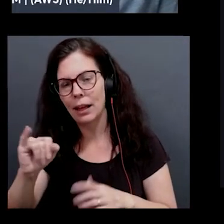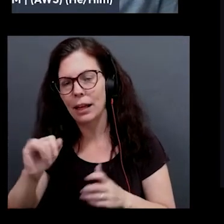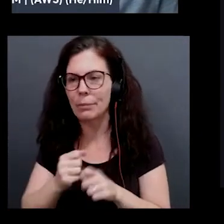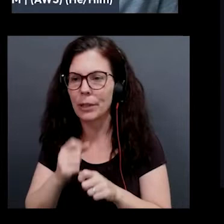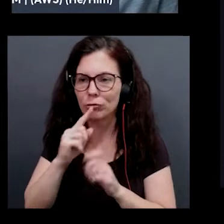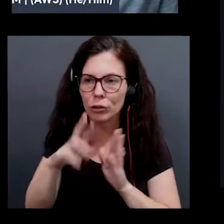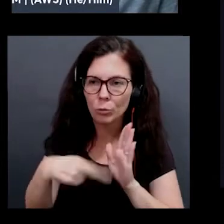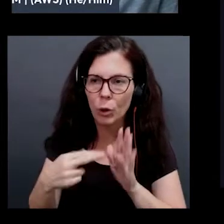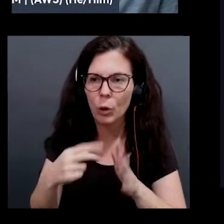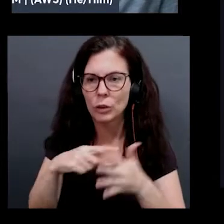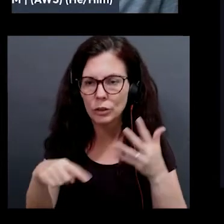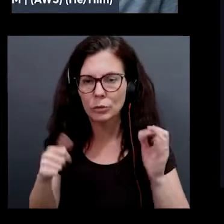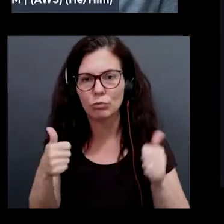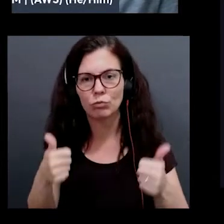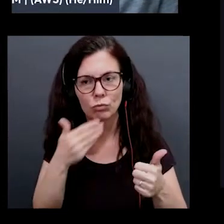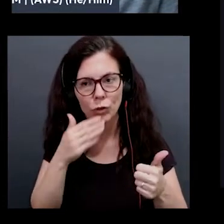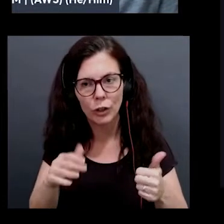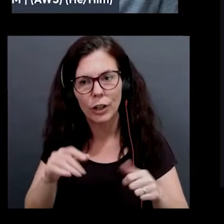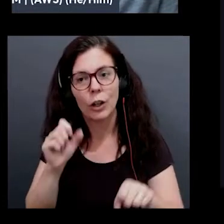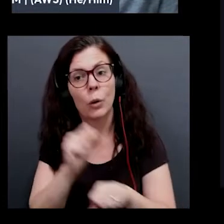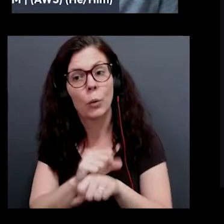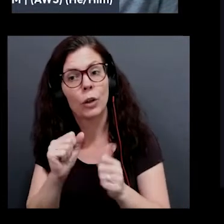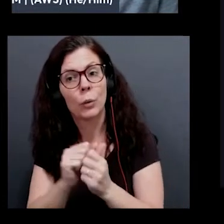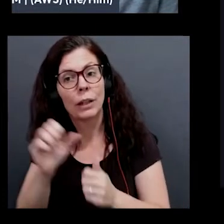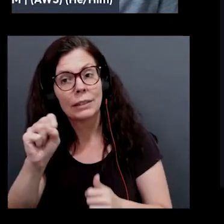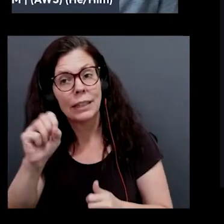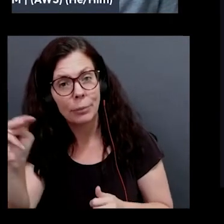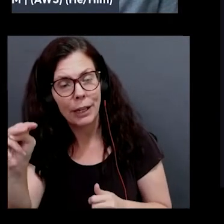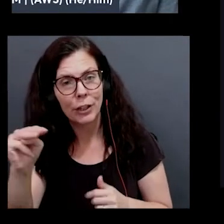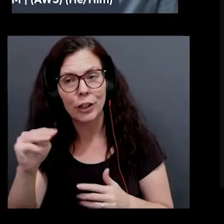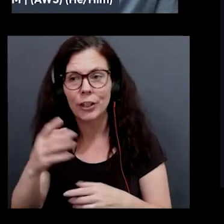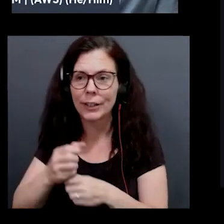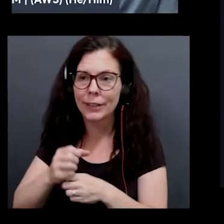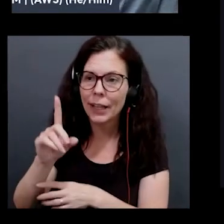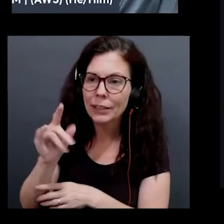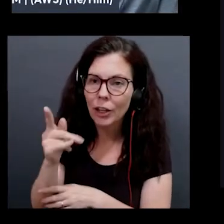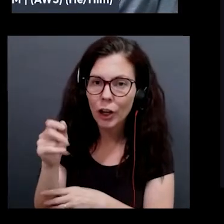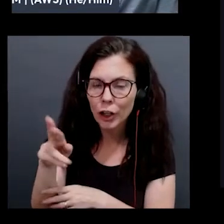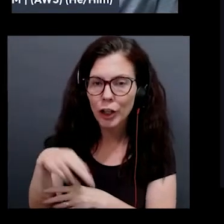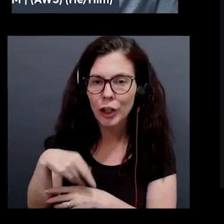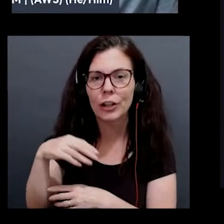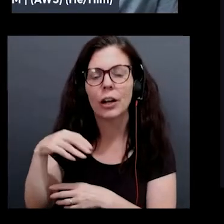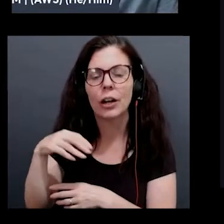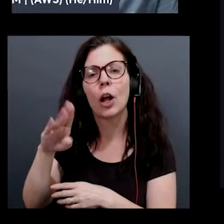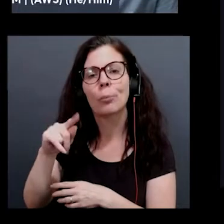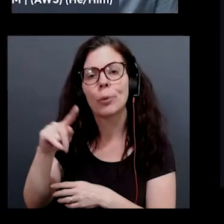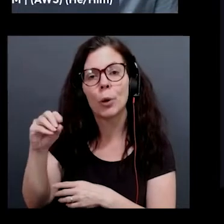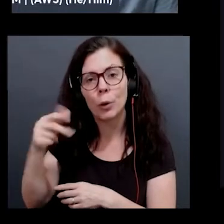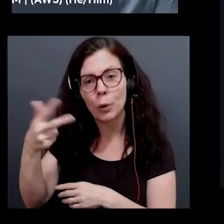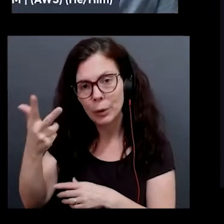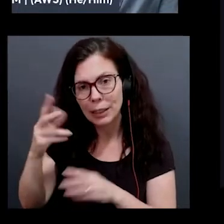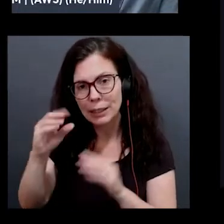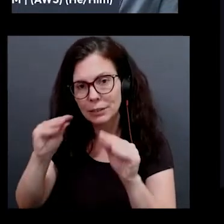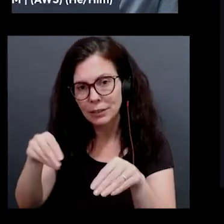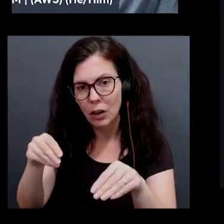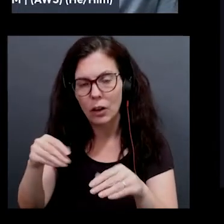So work with Sagemaker, get Docker and Boto 3 installed. And we sort of take you through